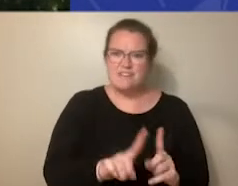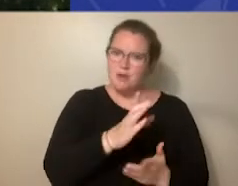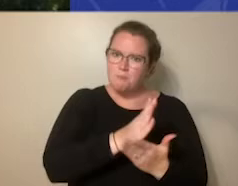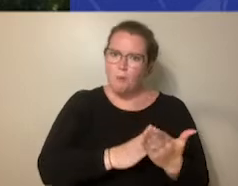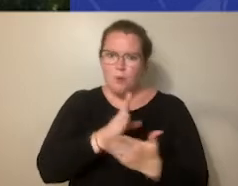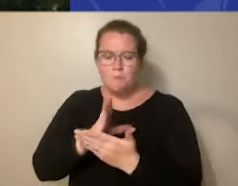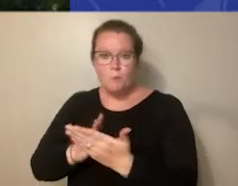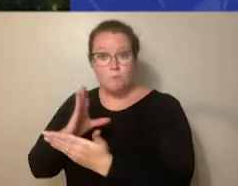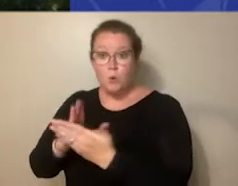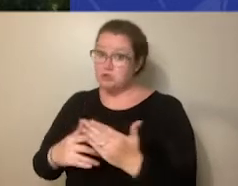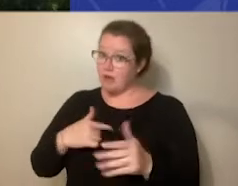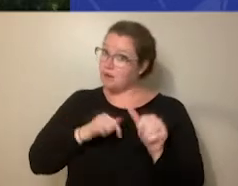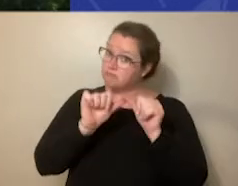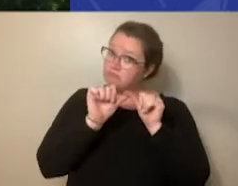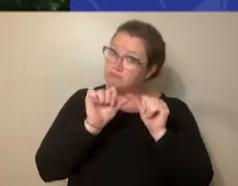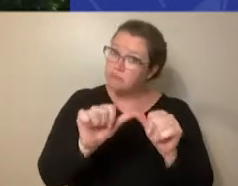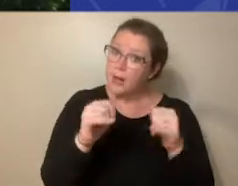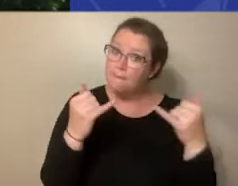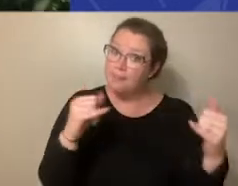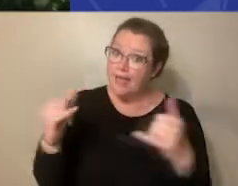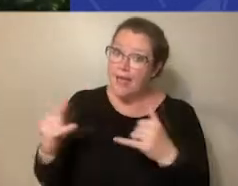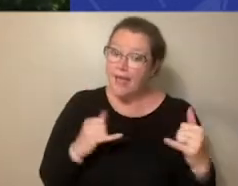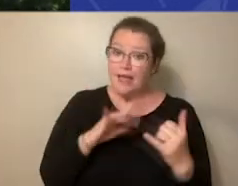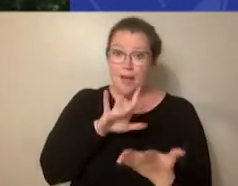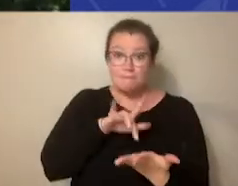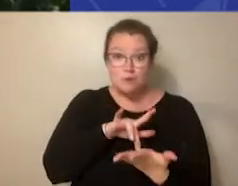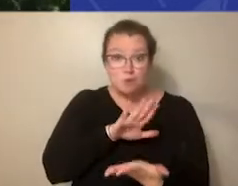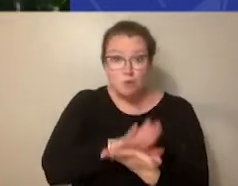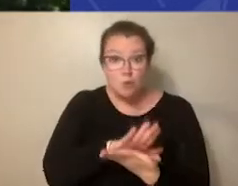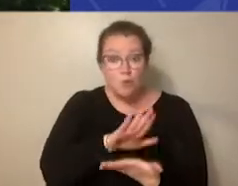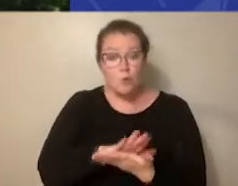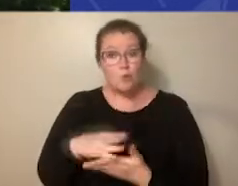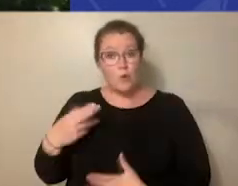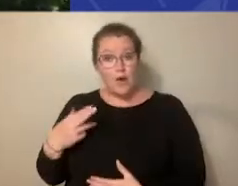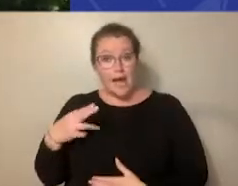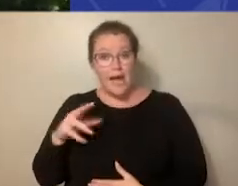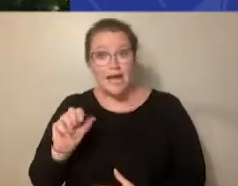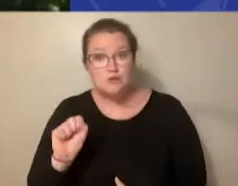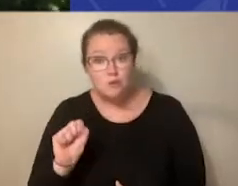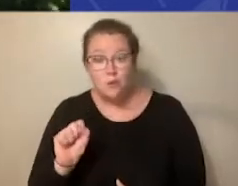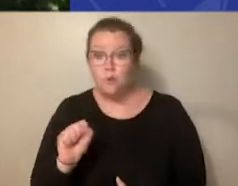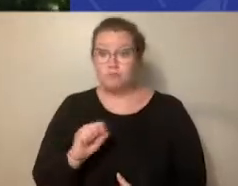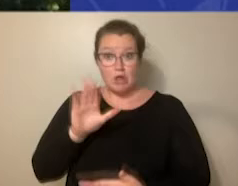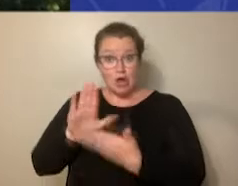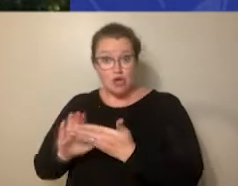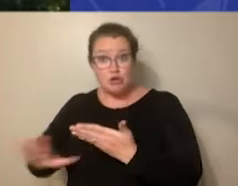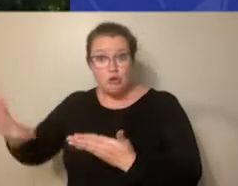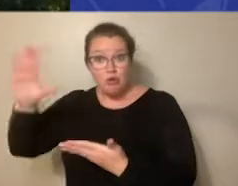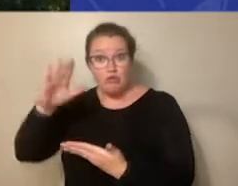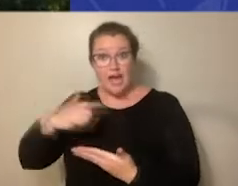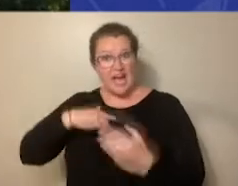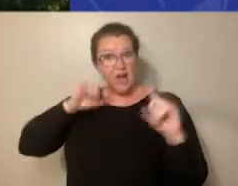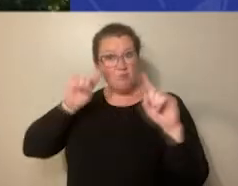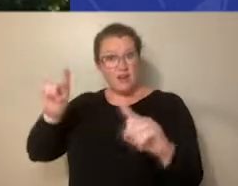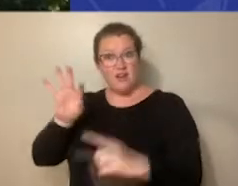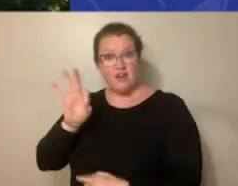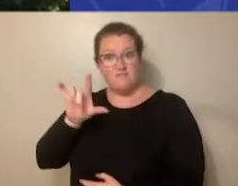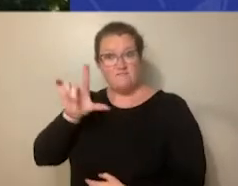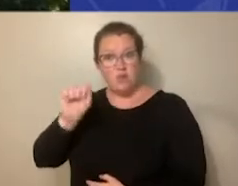So I stuck with it all the way through middle school and high school, and that was my instrument in college. I went to Florida State University and